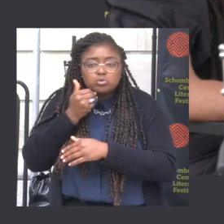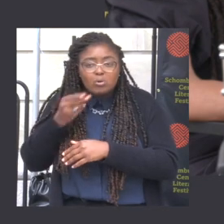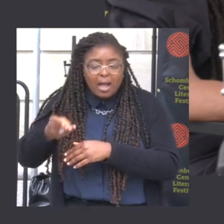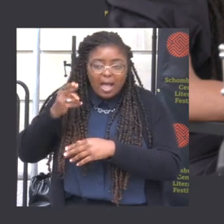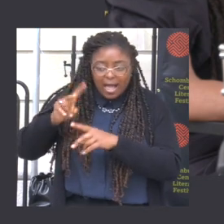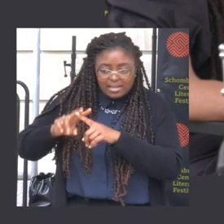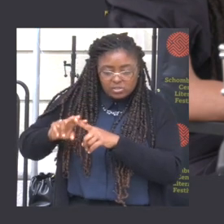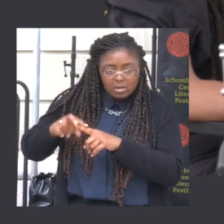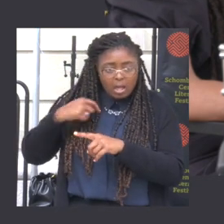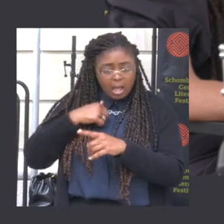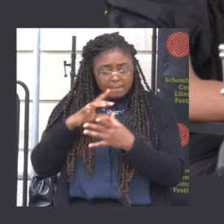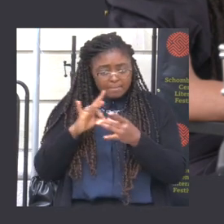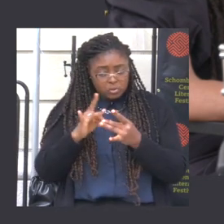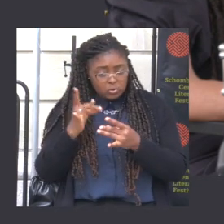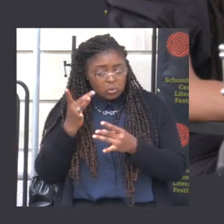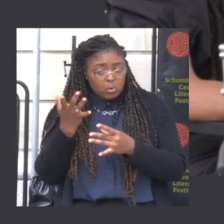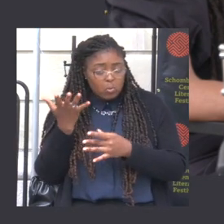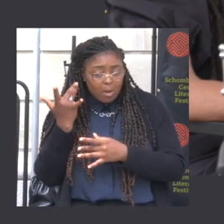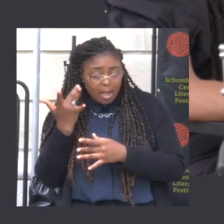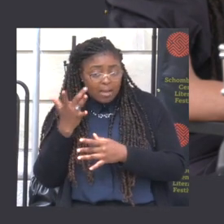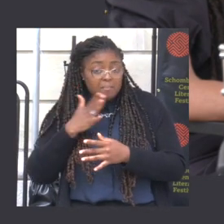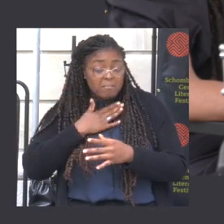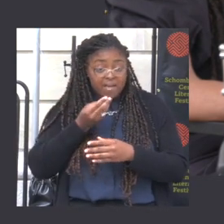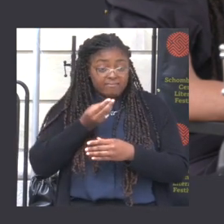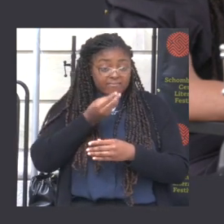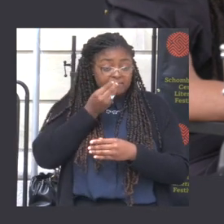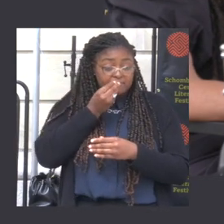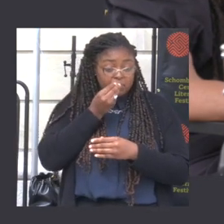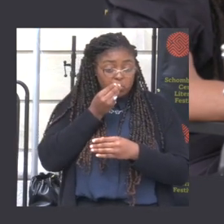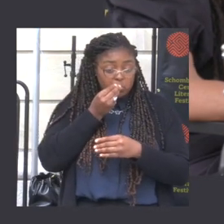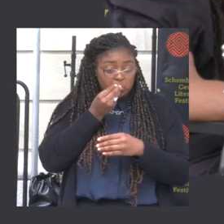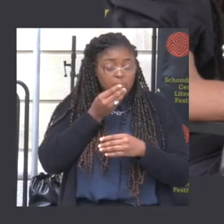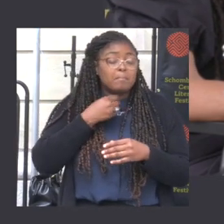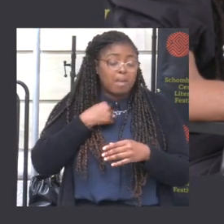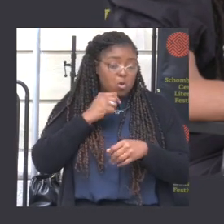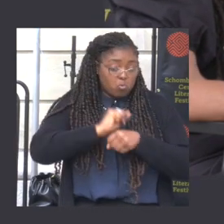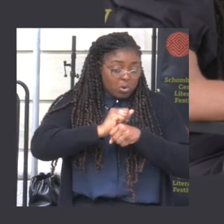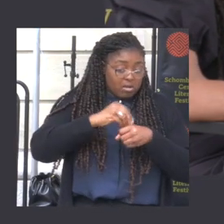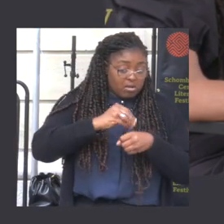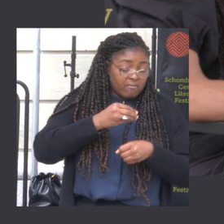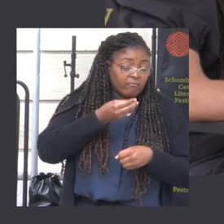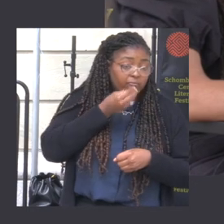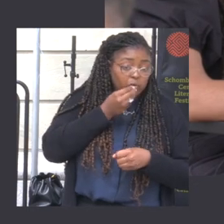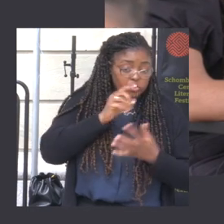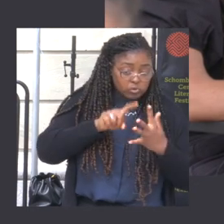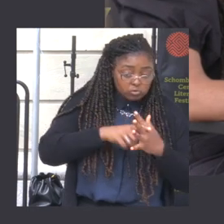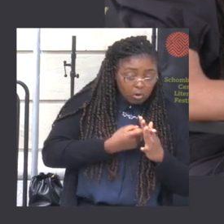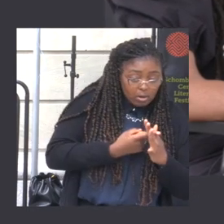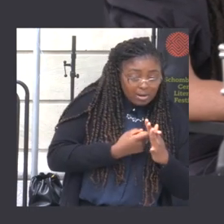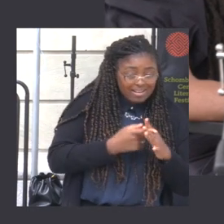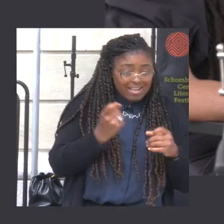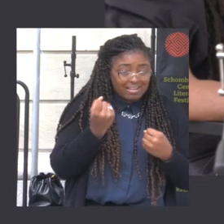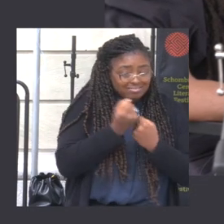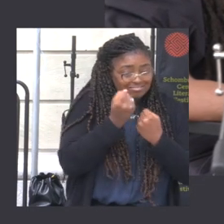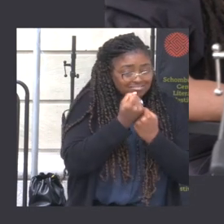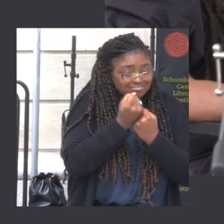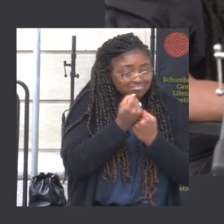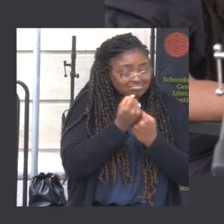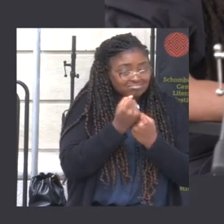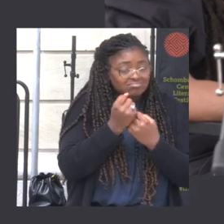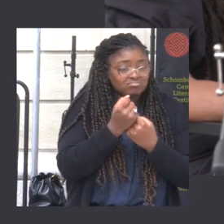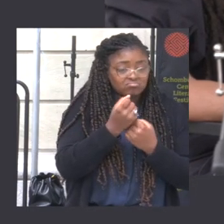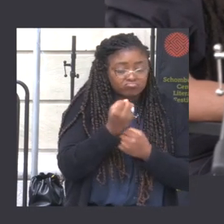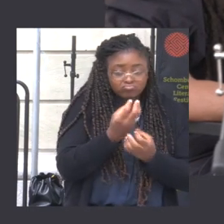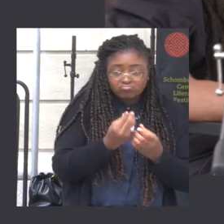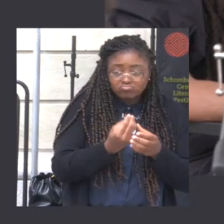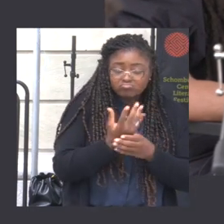because my work in food started as a grassroots activist, I have this lens of base building through everything that I do, whether it's